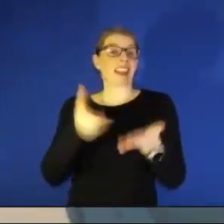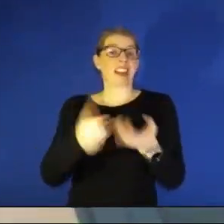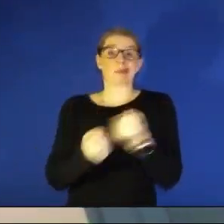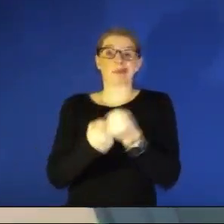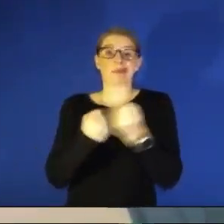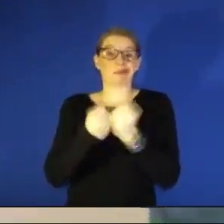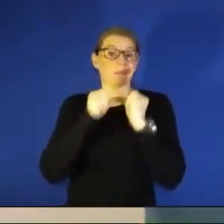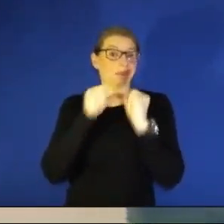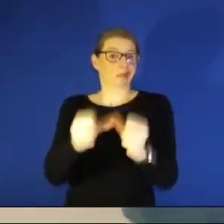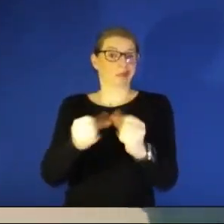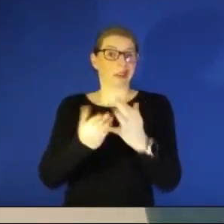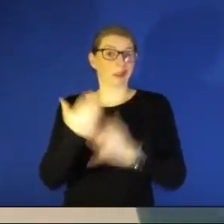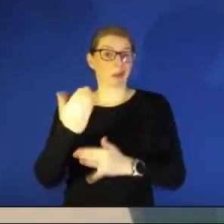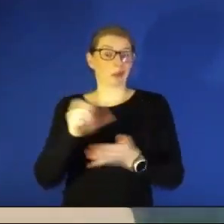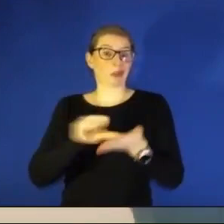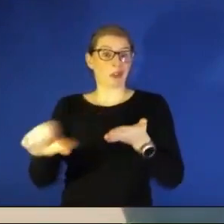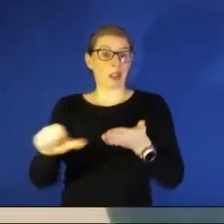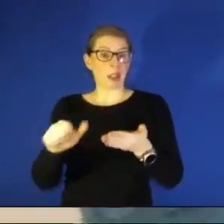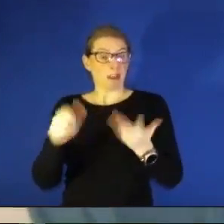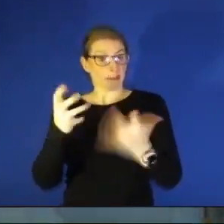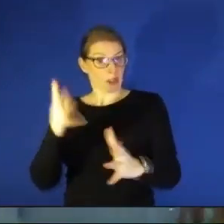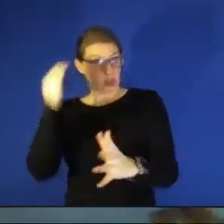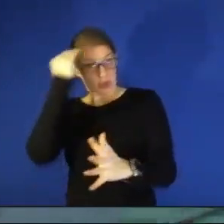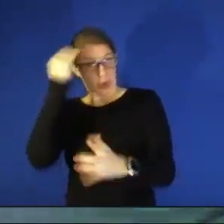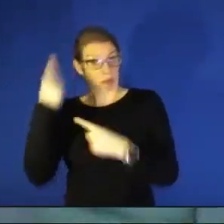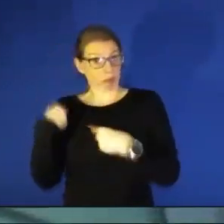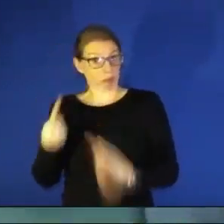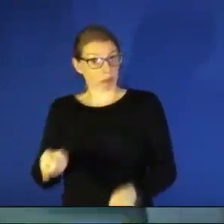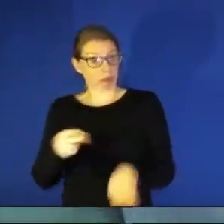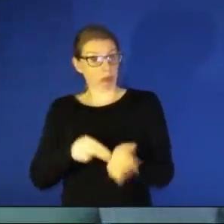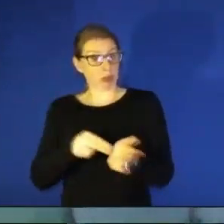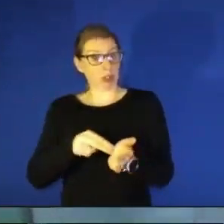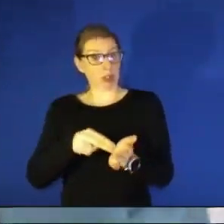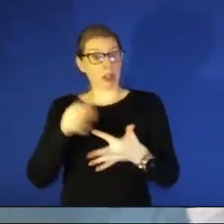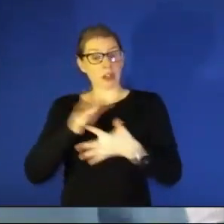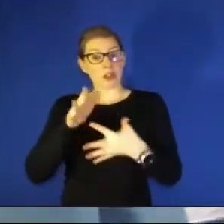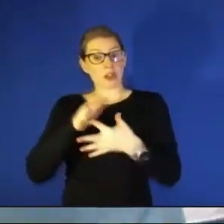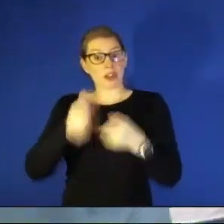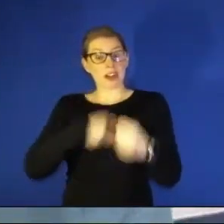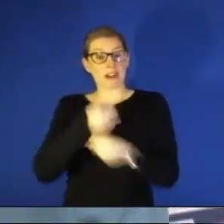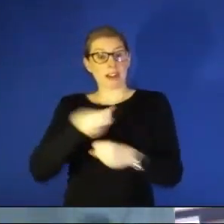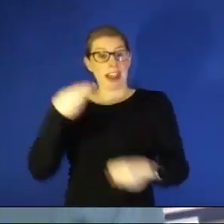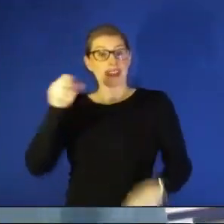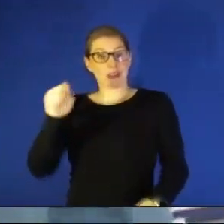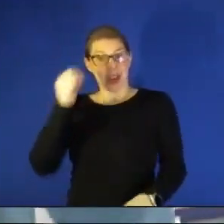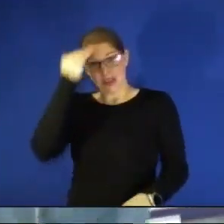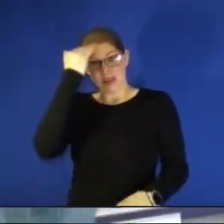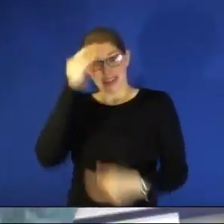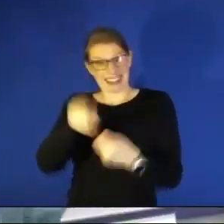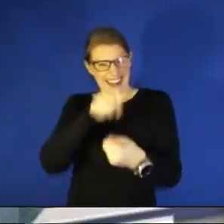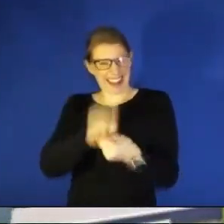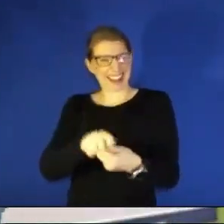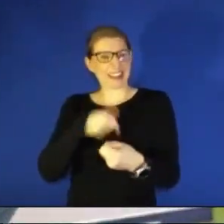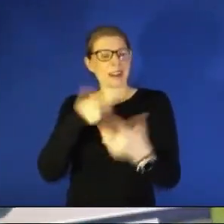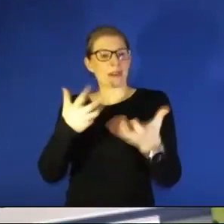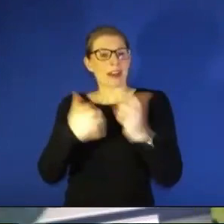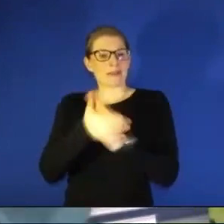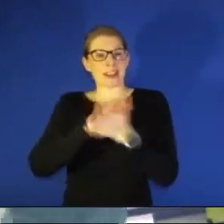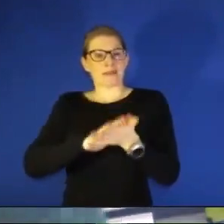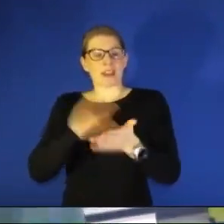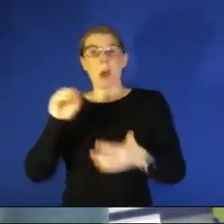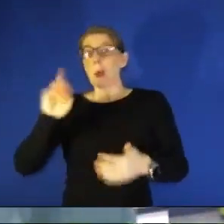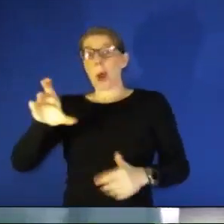known that you wanted to be a nurse? Since my junior year in high school, I knew this is where I wanted to do. I knew exactly I wanted to be in the OR. This is where I wanted to